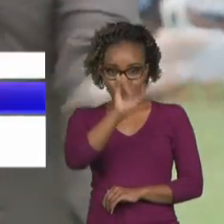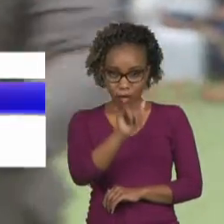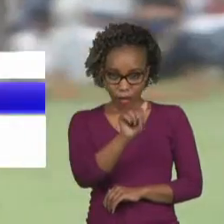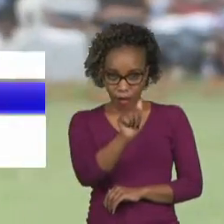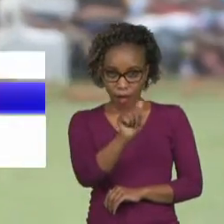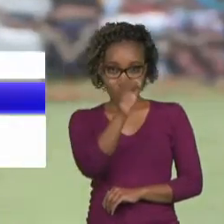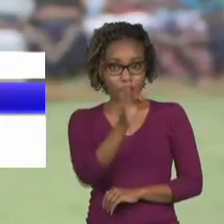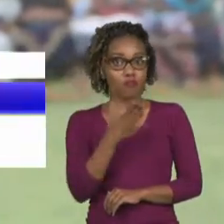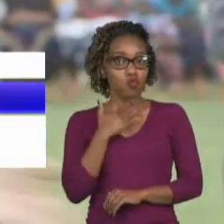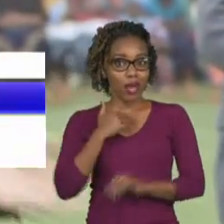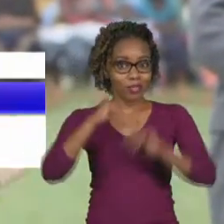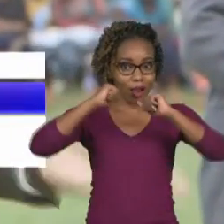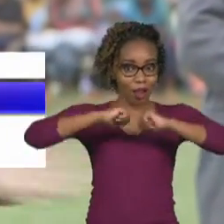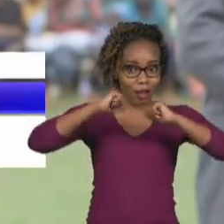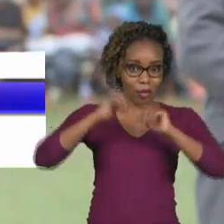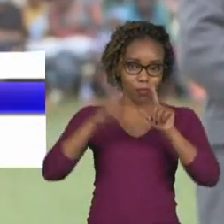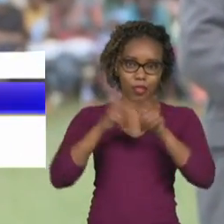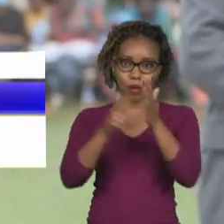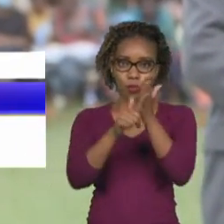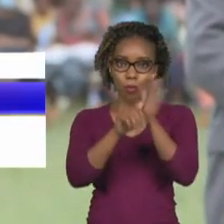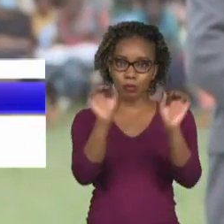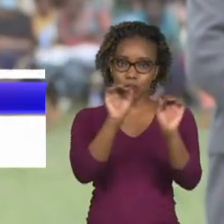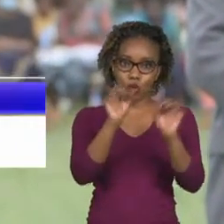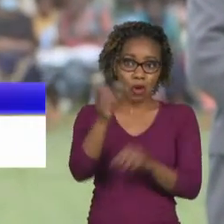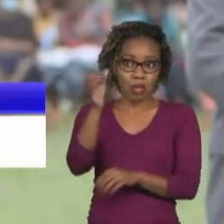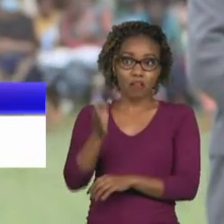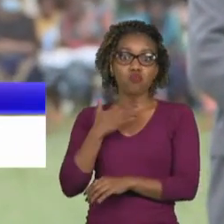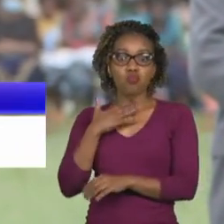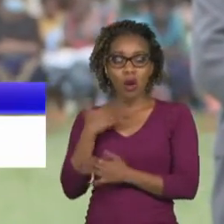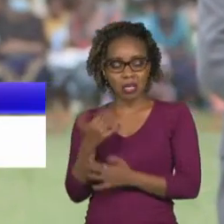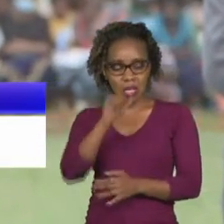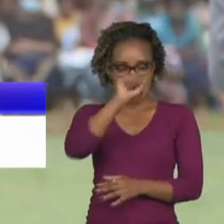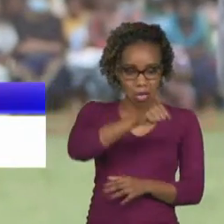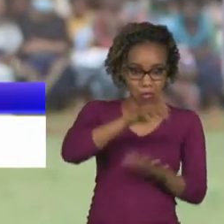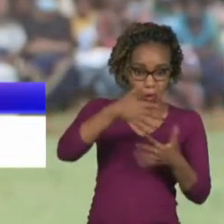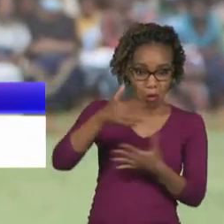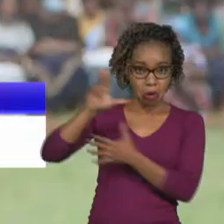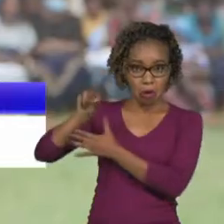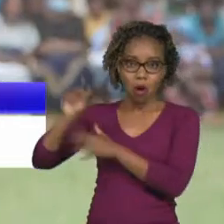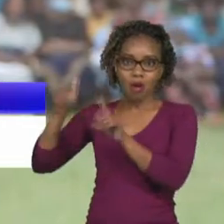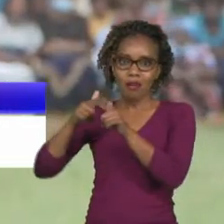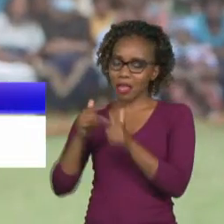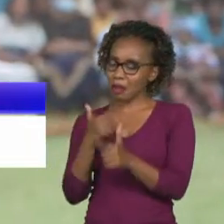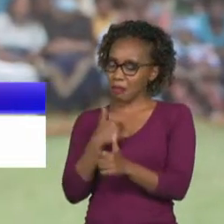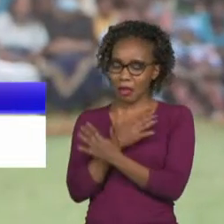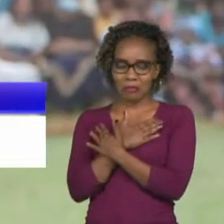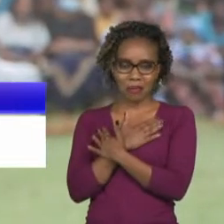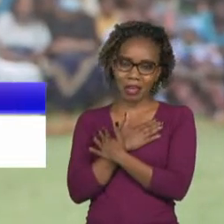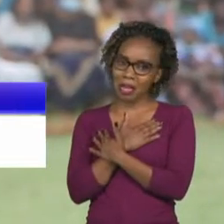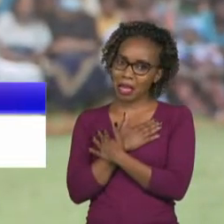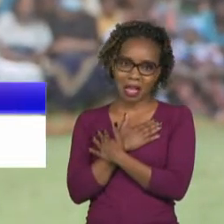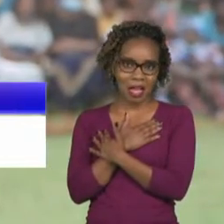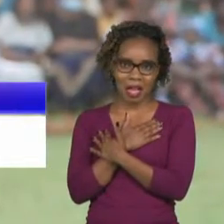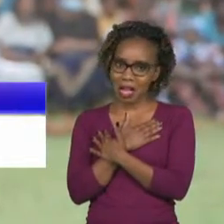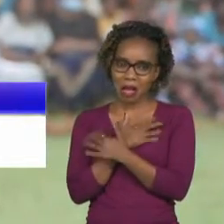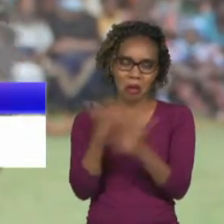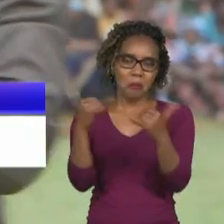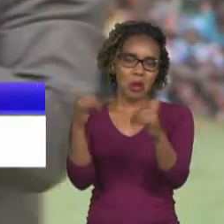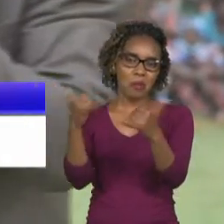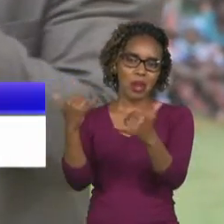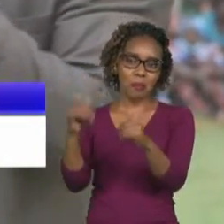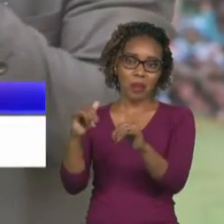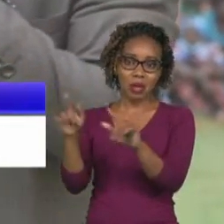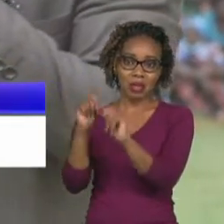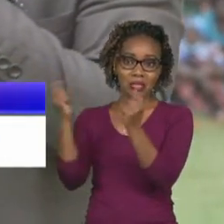unataka tuongee tuelewane, lakini mkitaka tuilete yes no, my friend, munacheza na timu